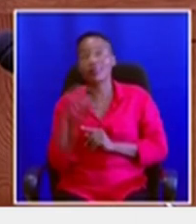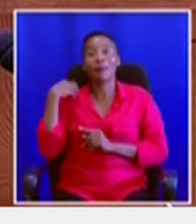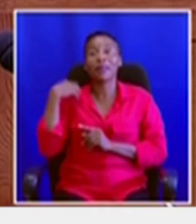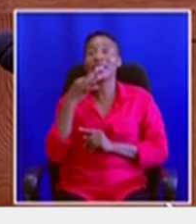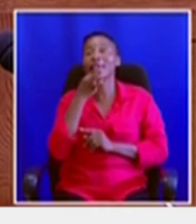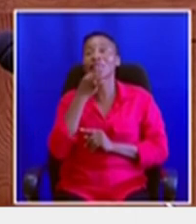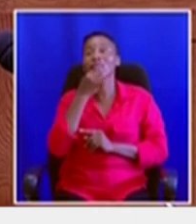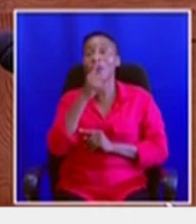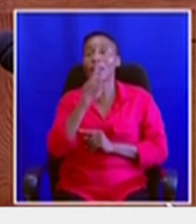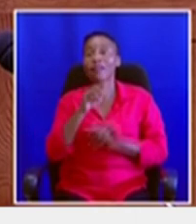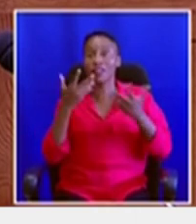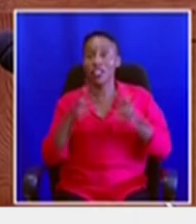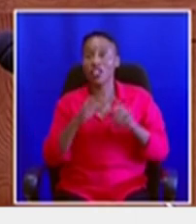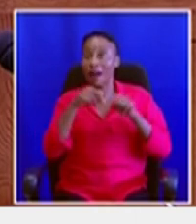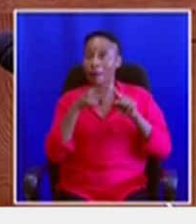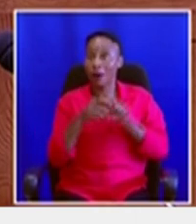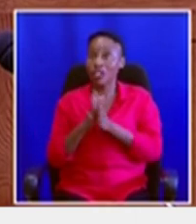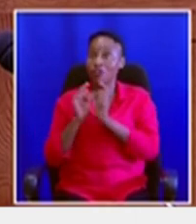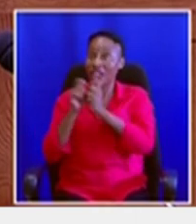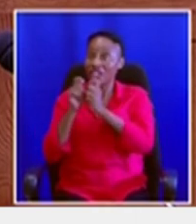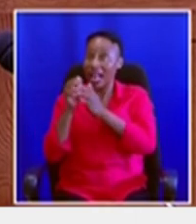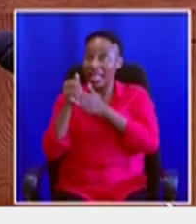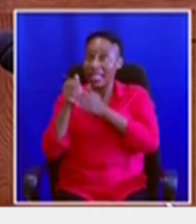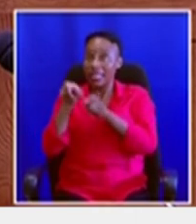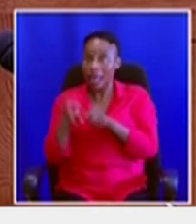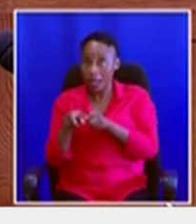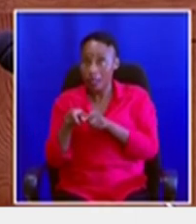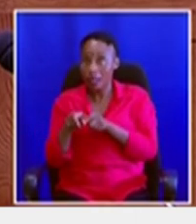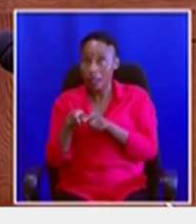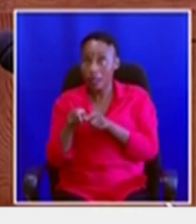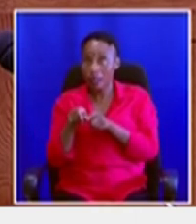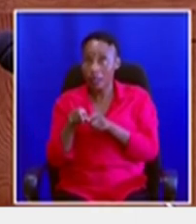what should happen to traditional leaders. If you want me to